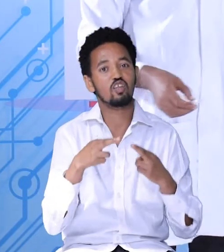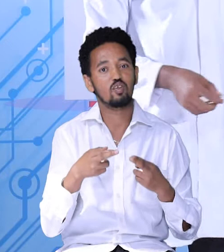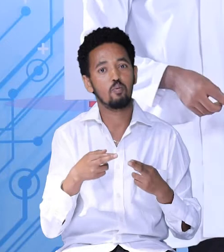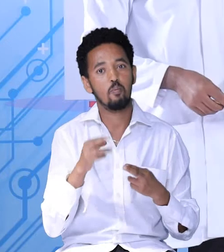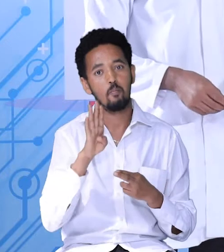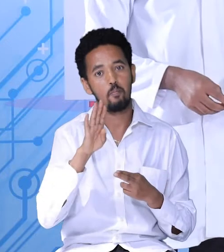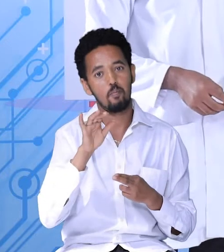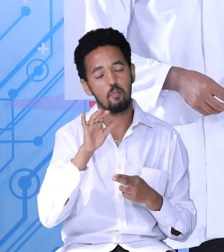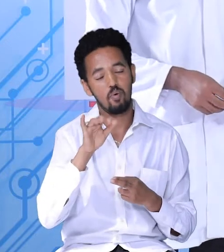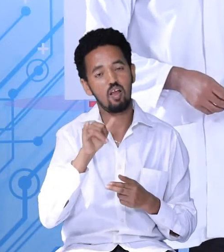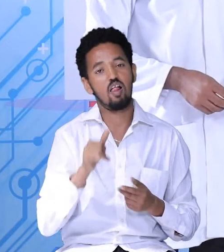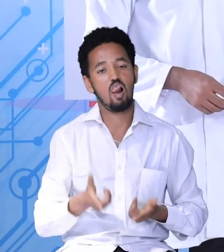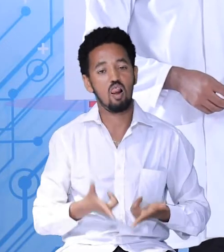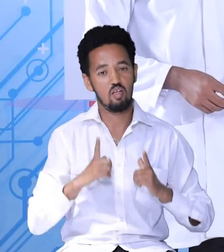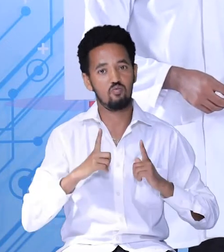beliefs.